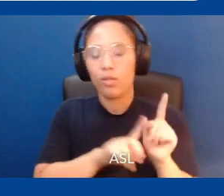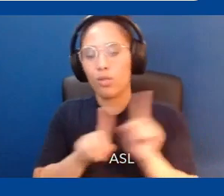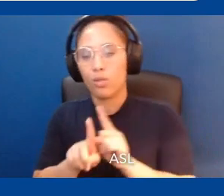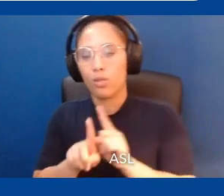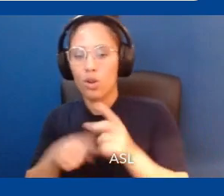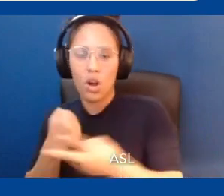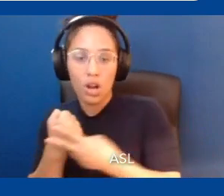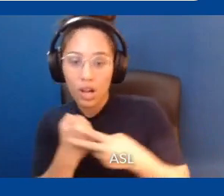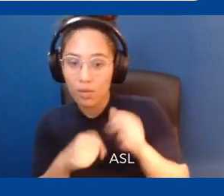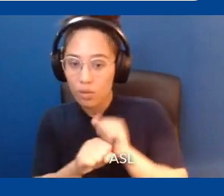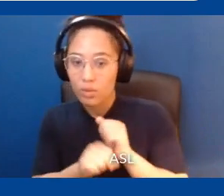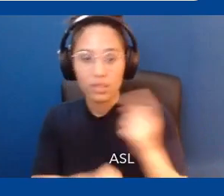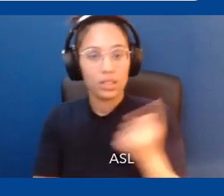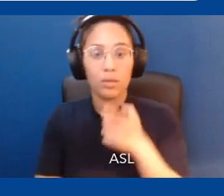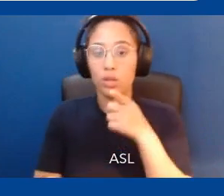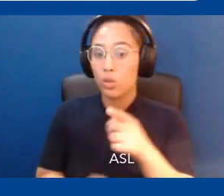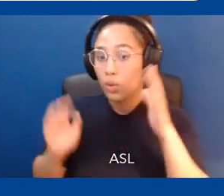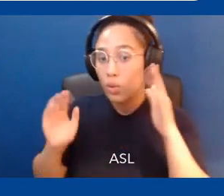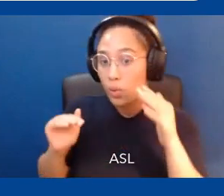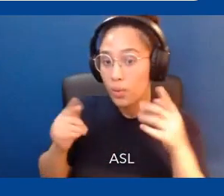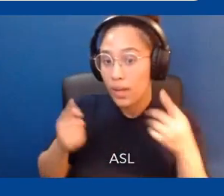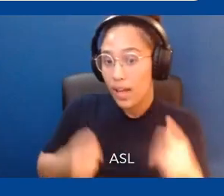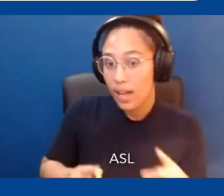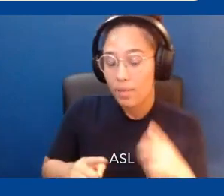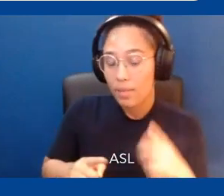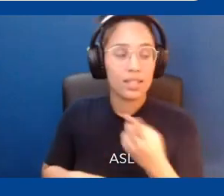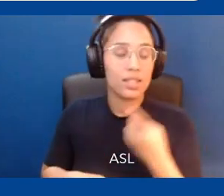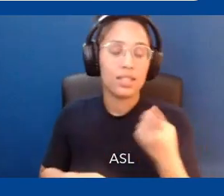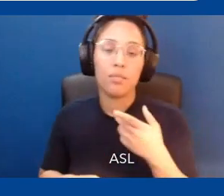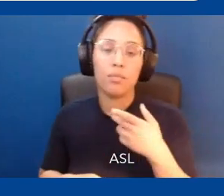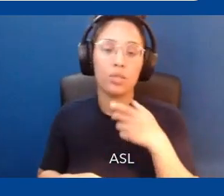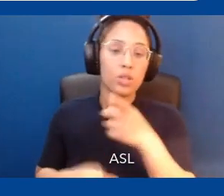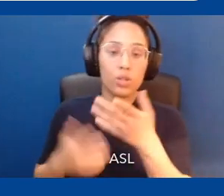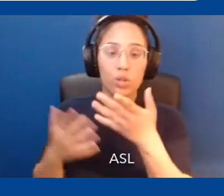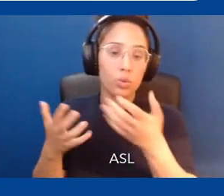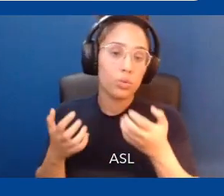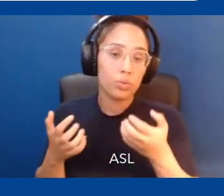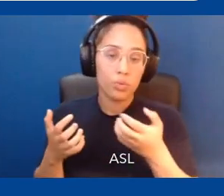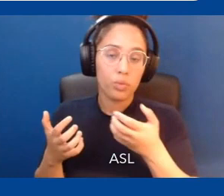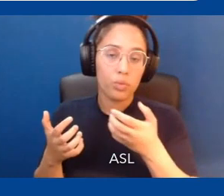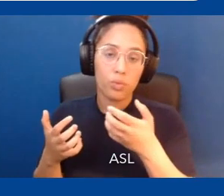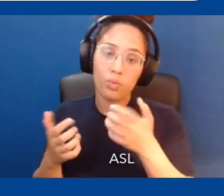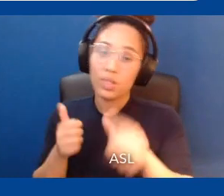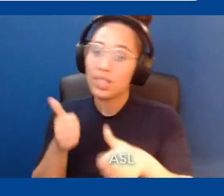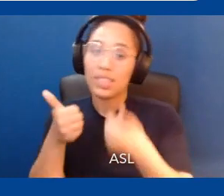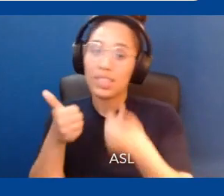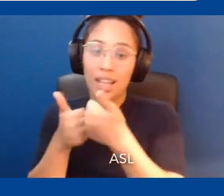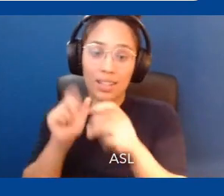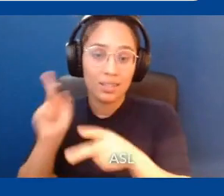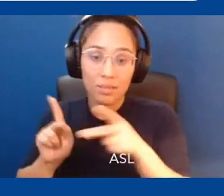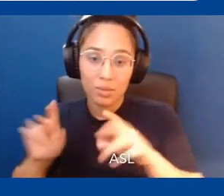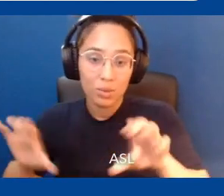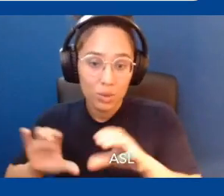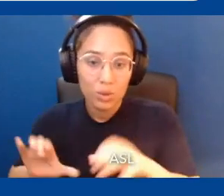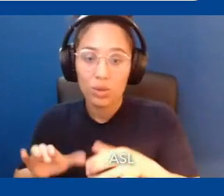for? You want to put out a call to a challenge of anything?